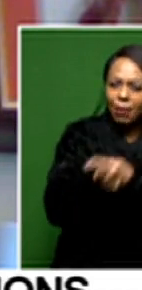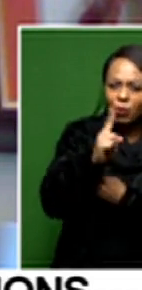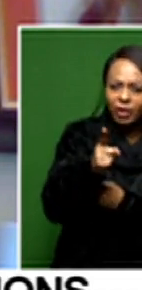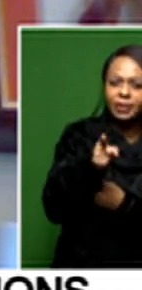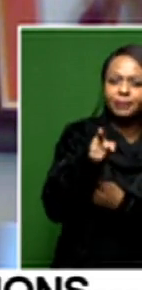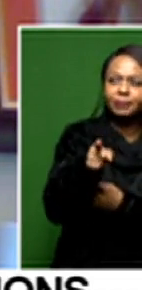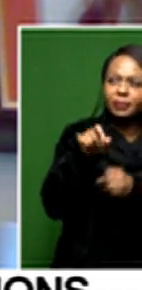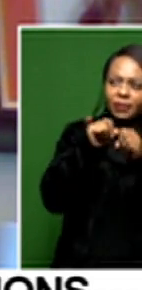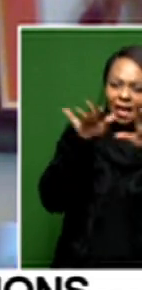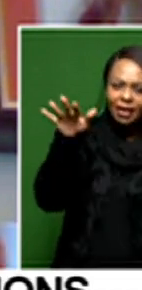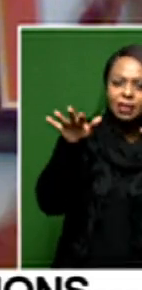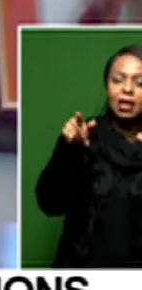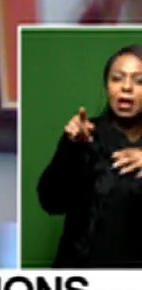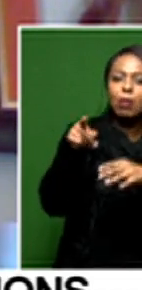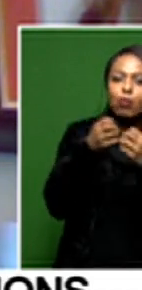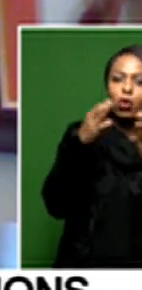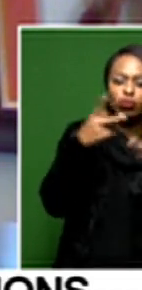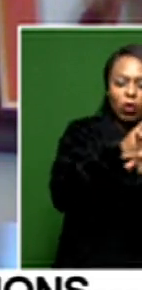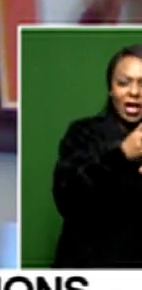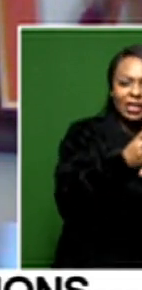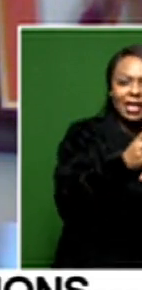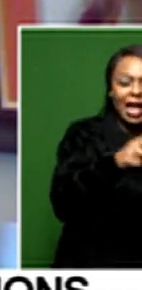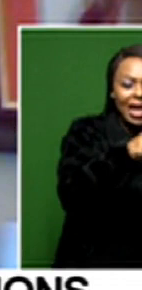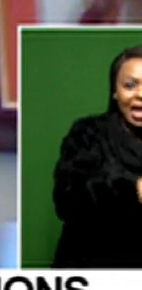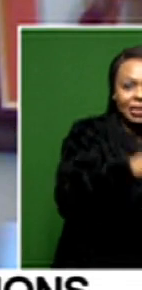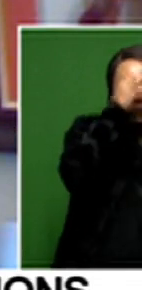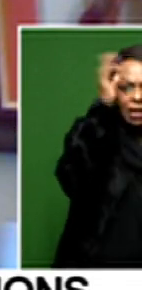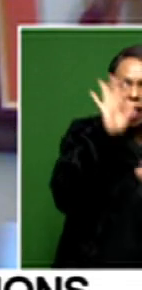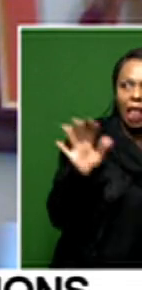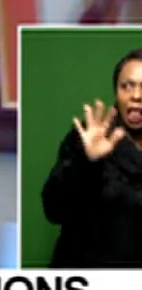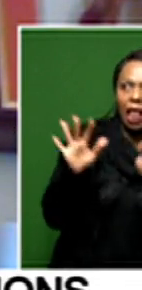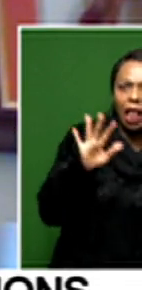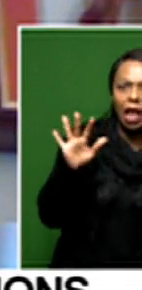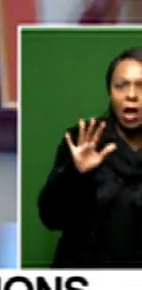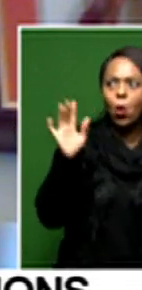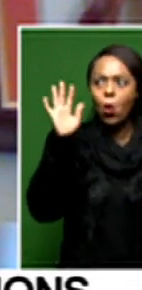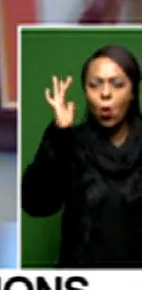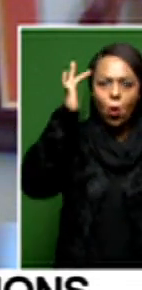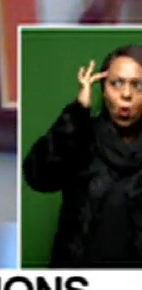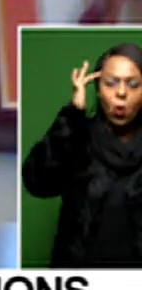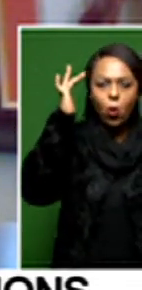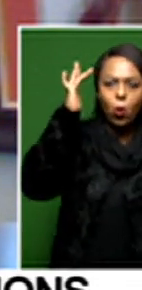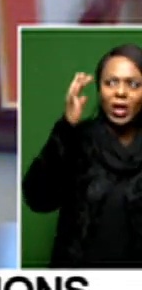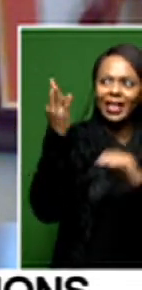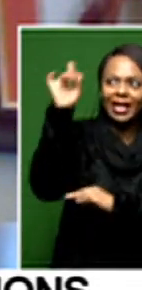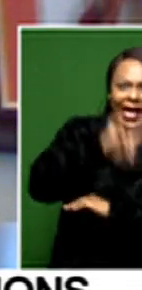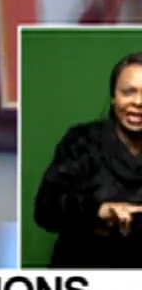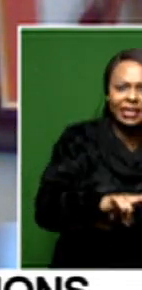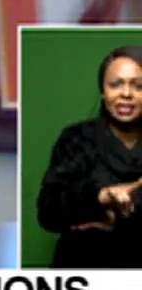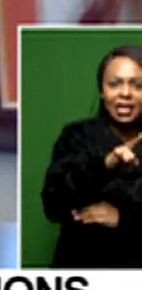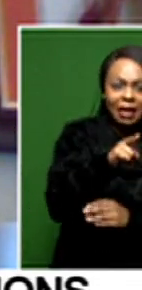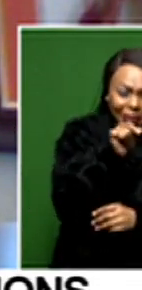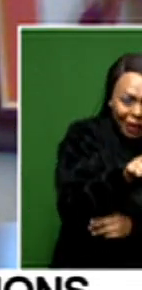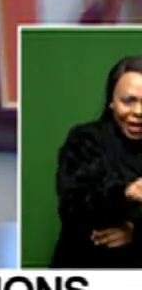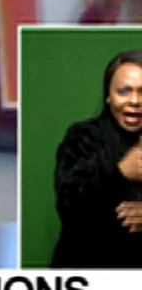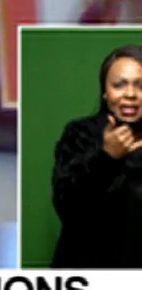trend. Most productions, they leave it to the last minute. Then when they realize that, oh my goodness, we're only left with 3 days, and they